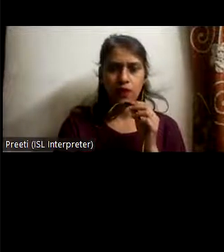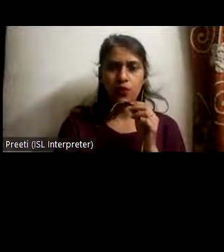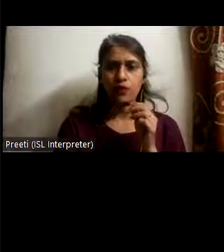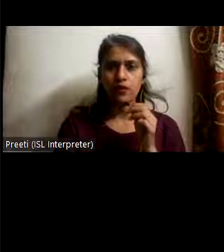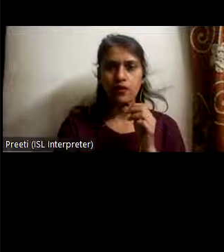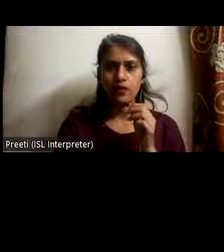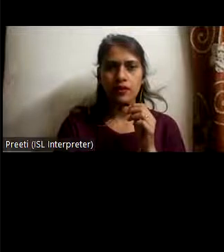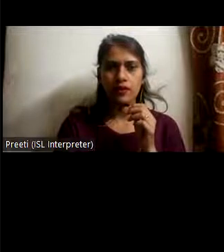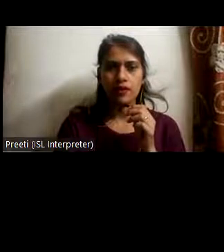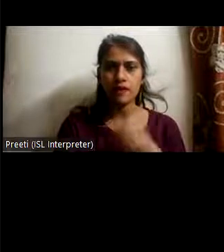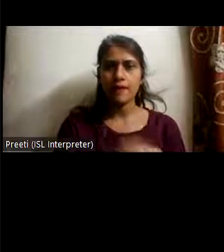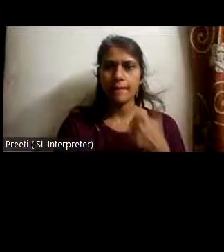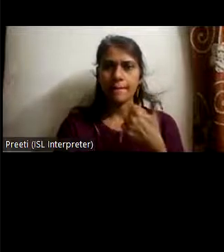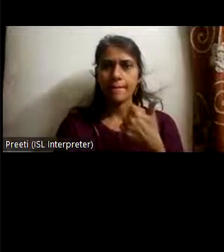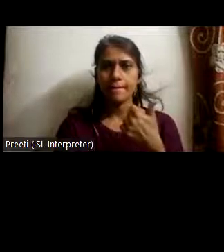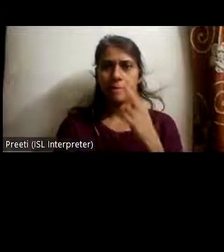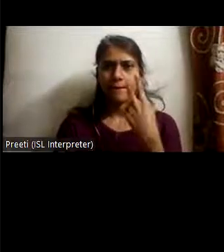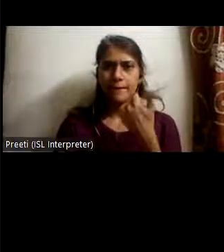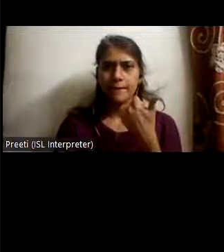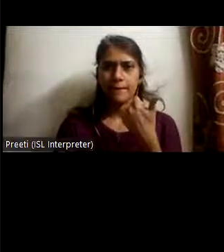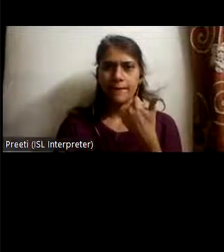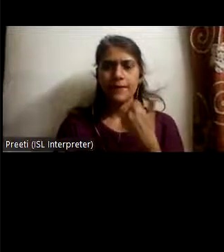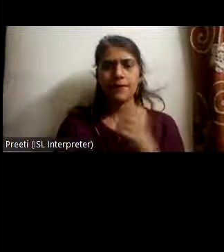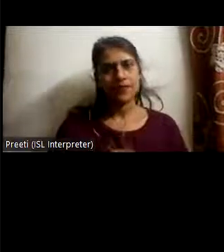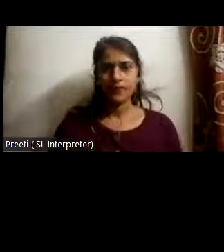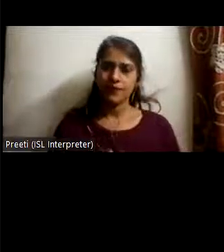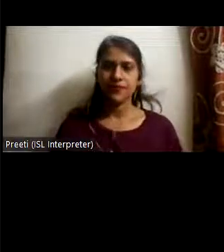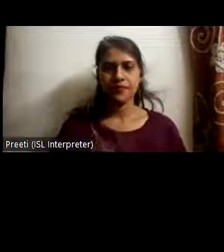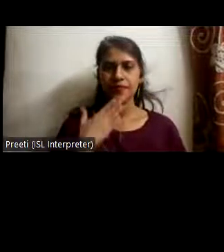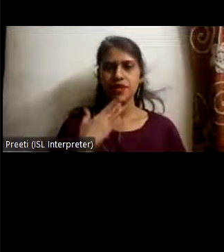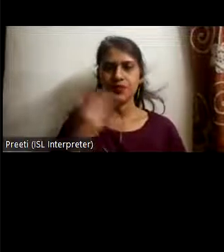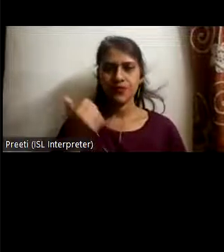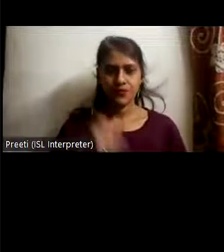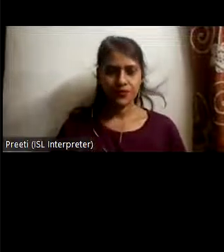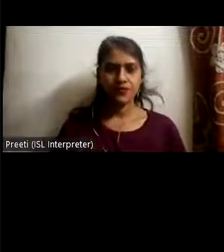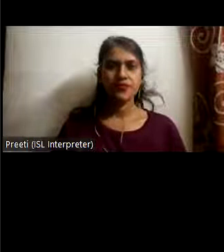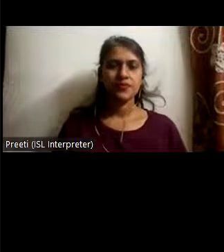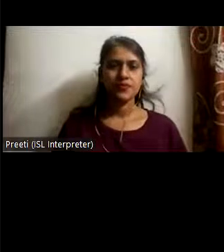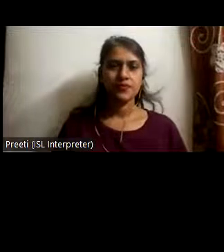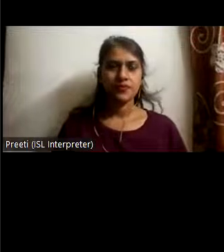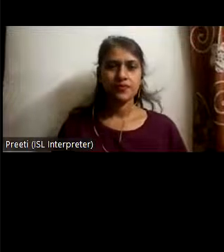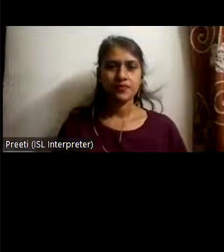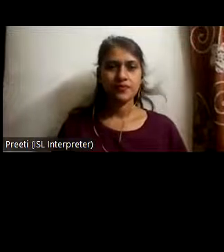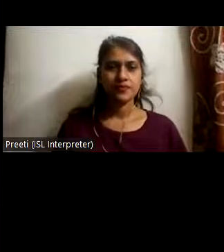Yes, ma'am, it's working. Yeah, it's working? Preeti is Okay. visible, yes. Okay, fine.